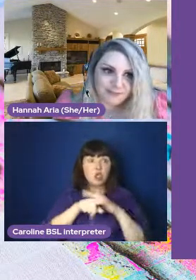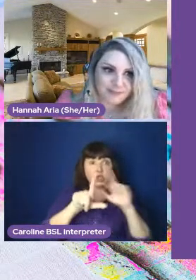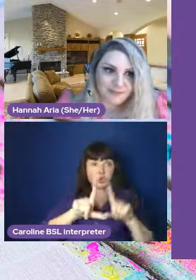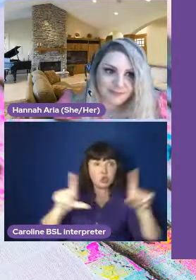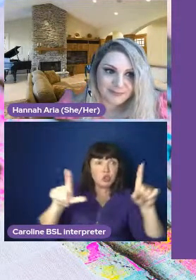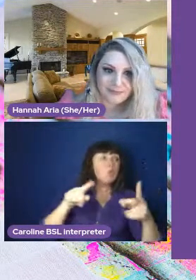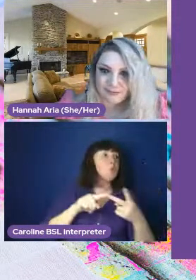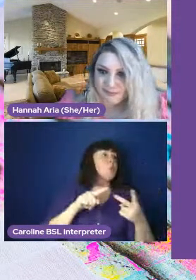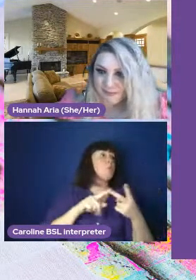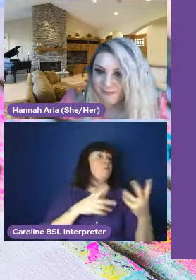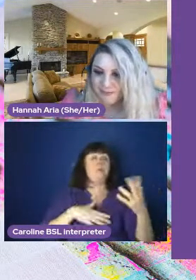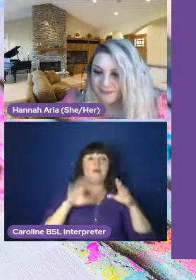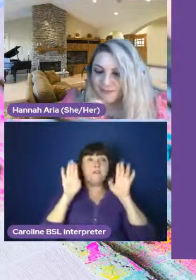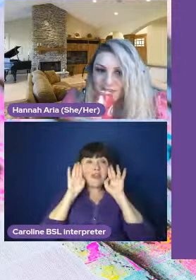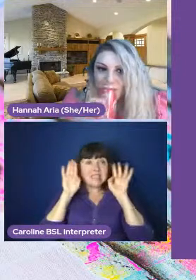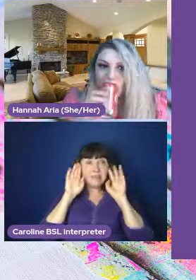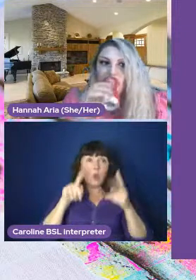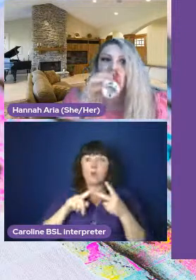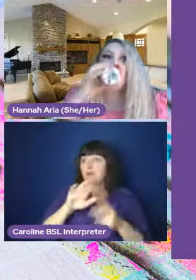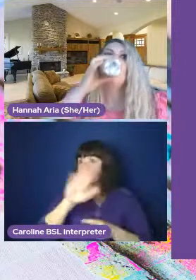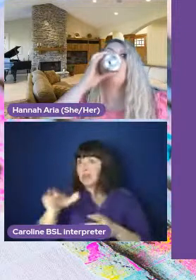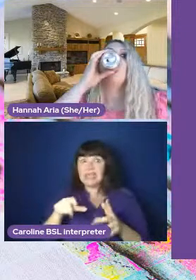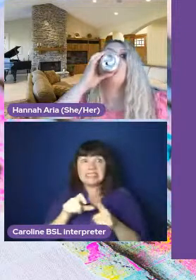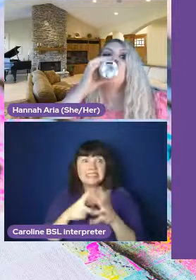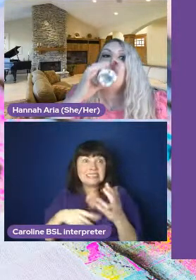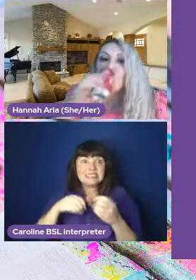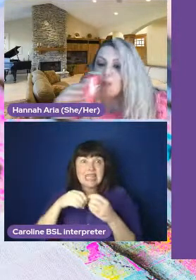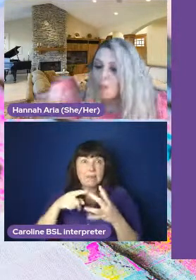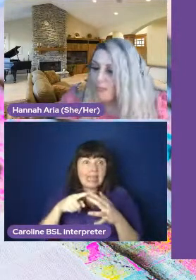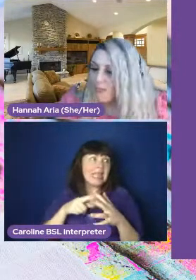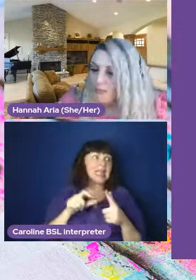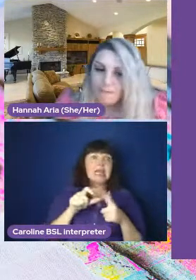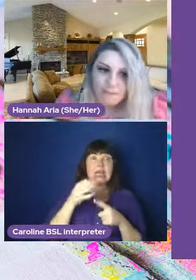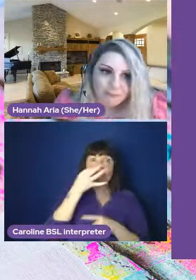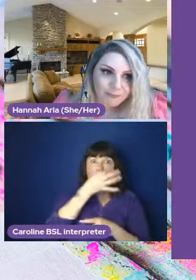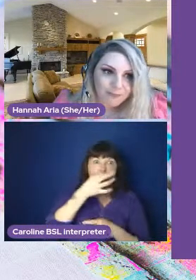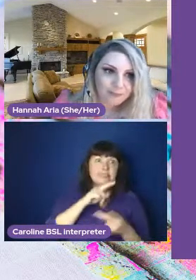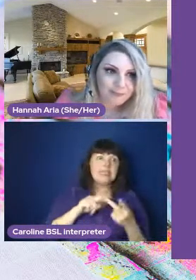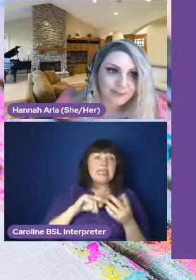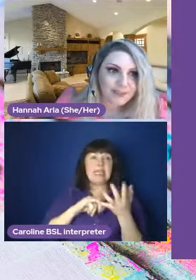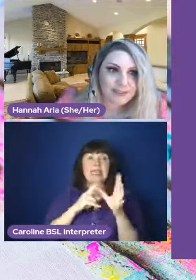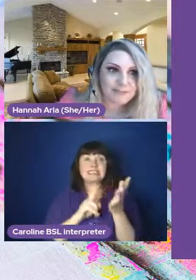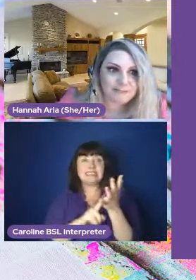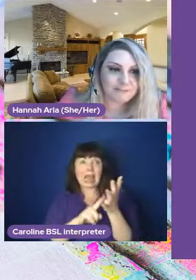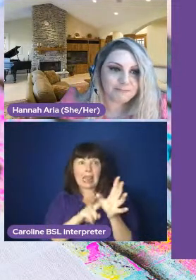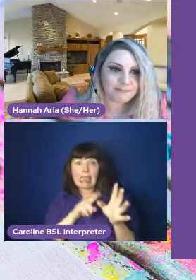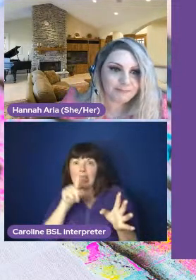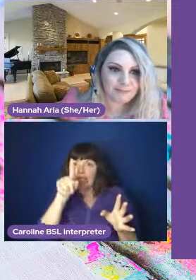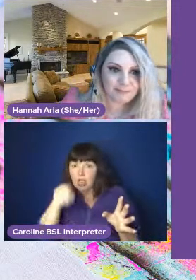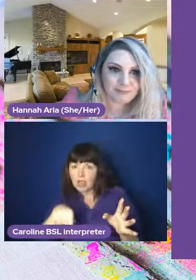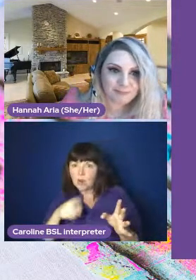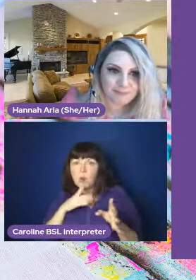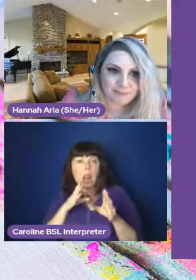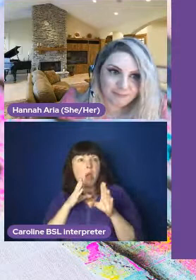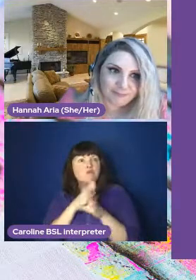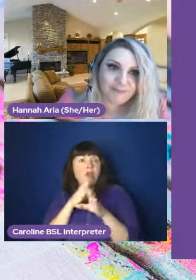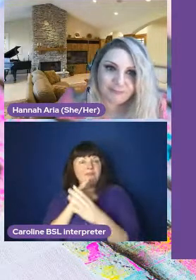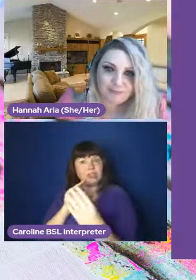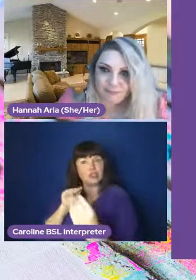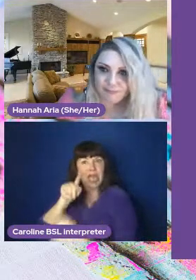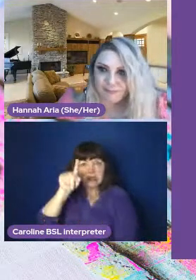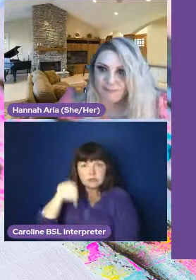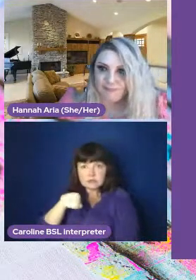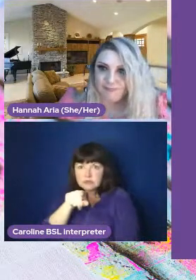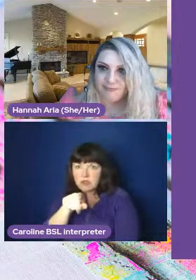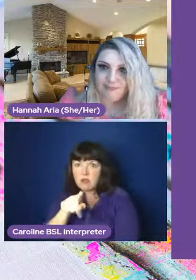Hi, Debbie. Hi, Daisy. Sally. And also in the private chat here on the StreamYard amongst all the creators, everybody's